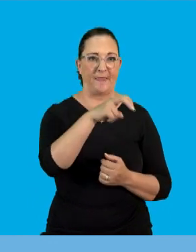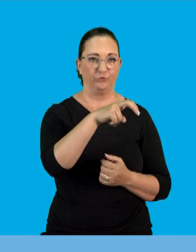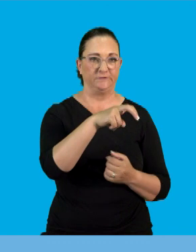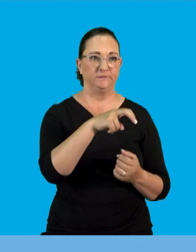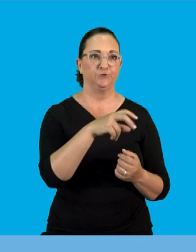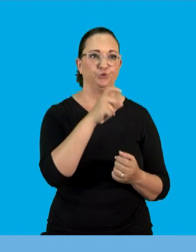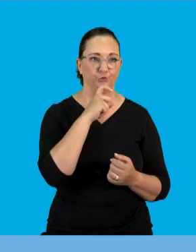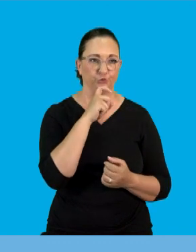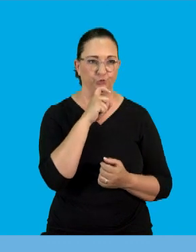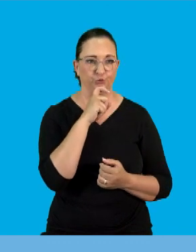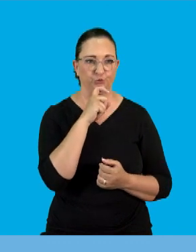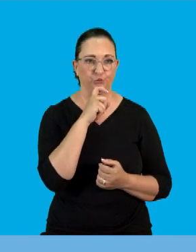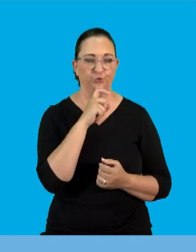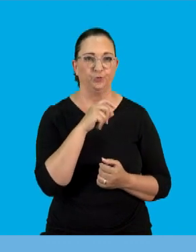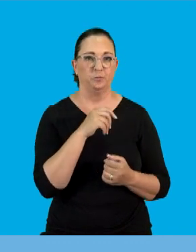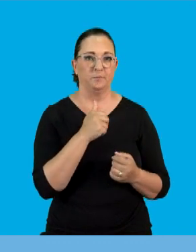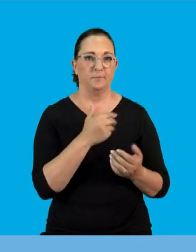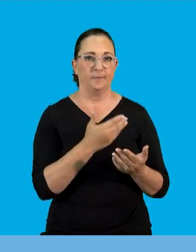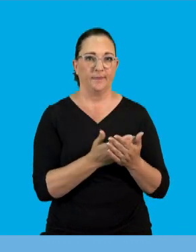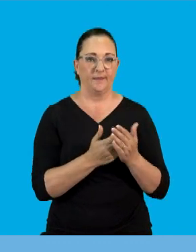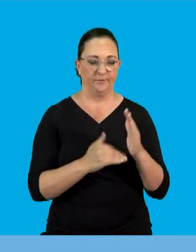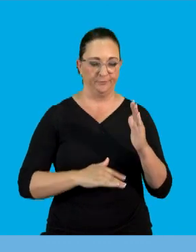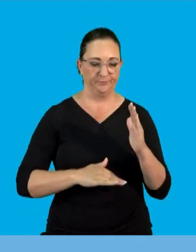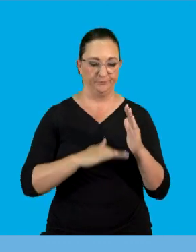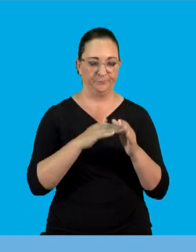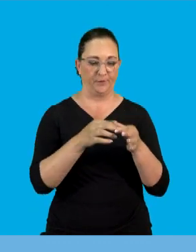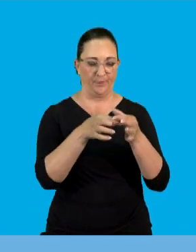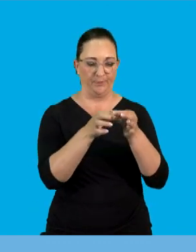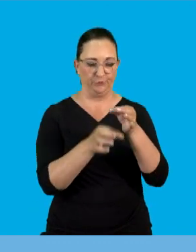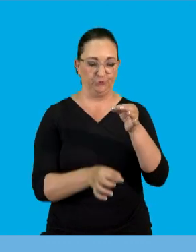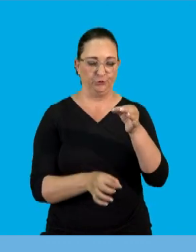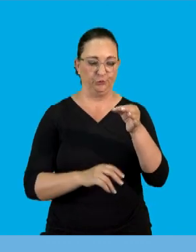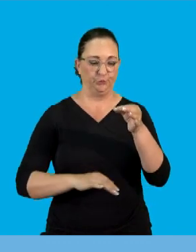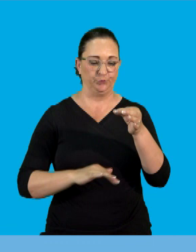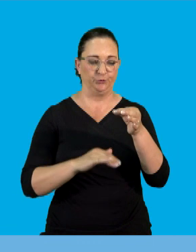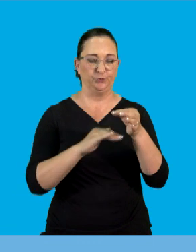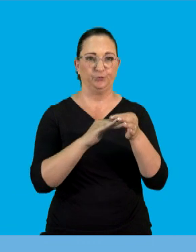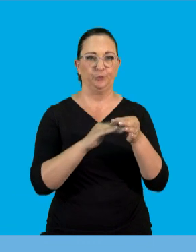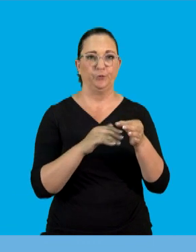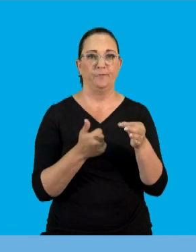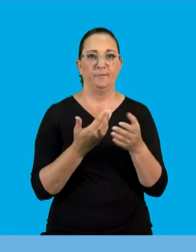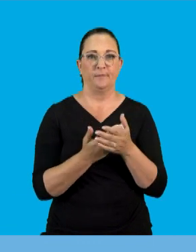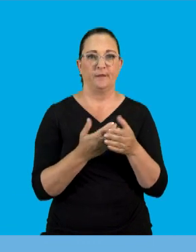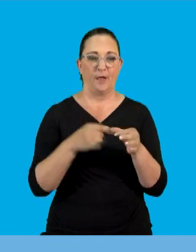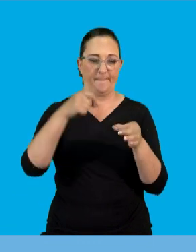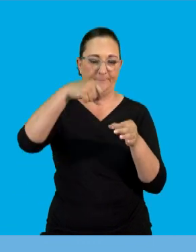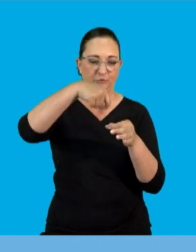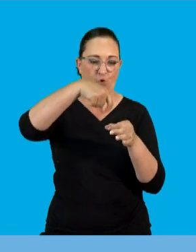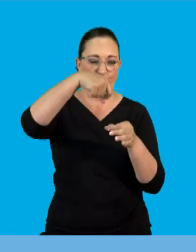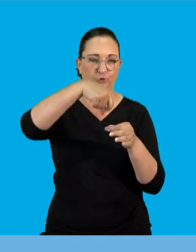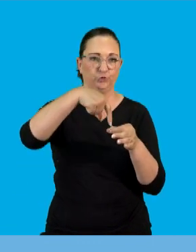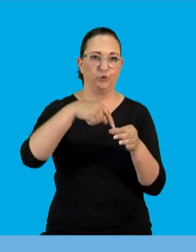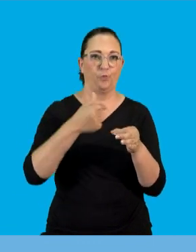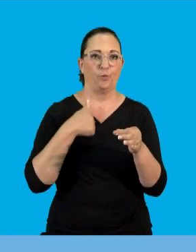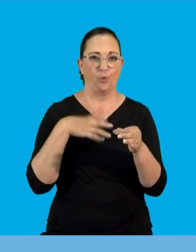Berries as an indicator. So we're going to take a few drops of it and pour it into either a substance being a base or an acid because we want